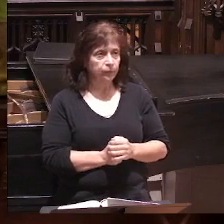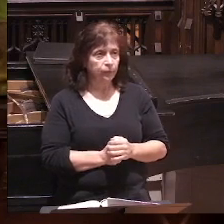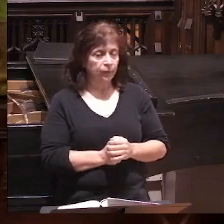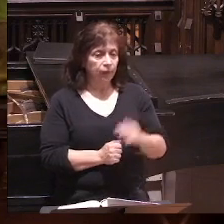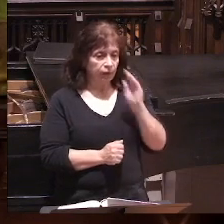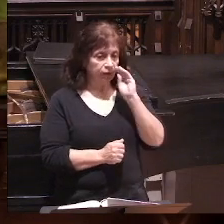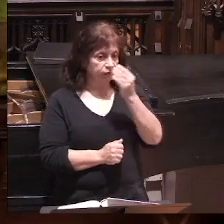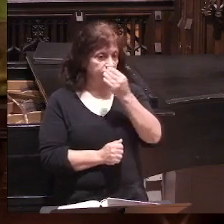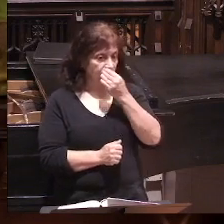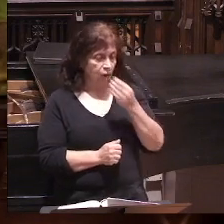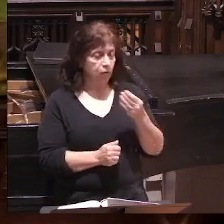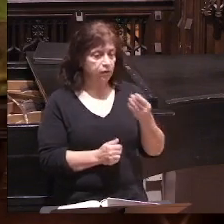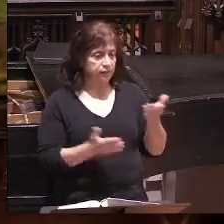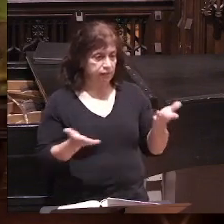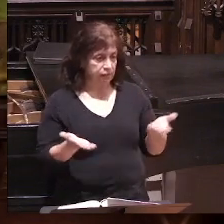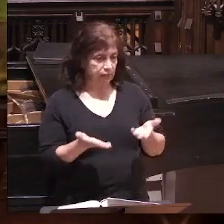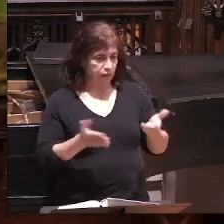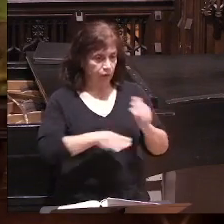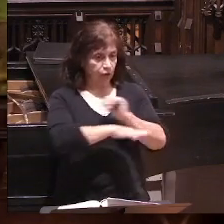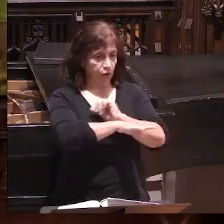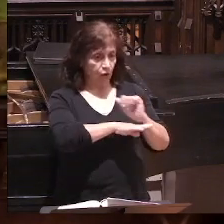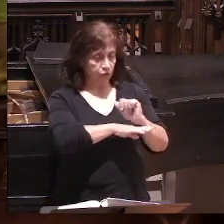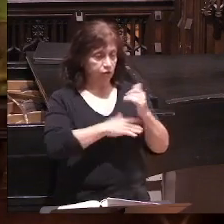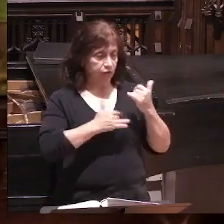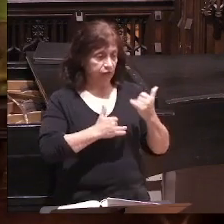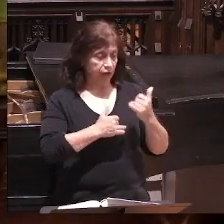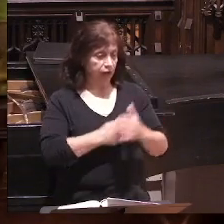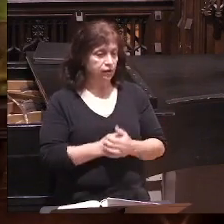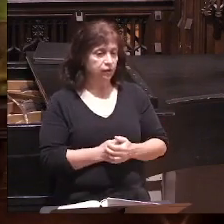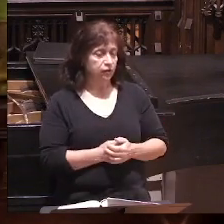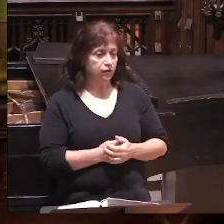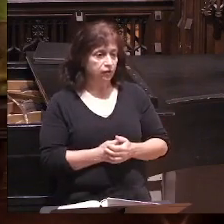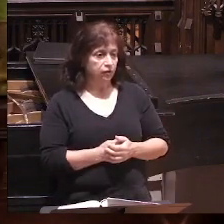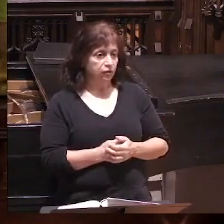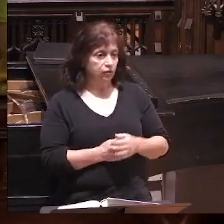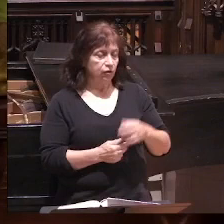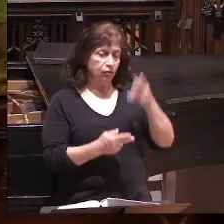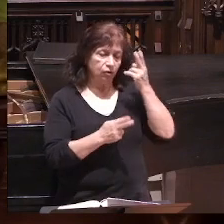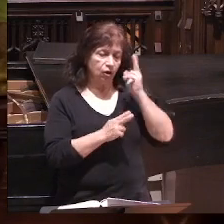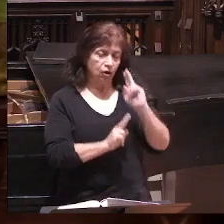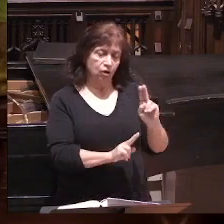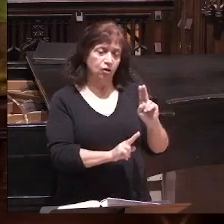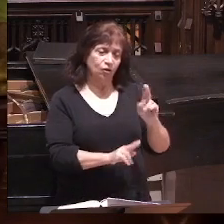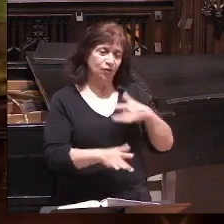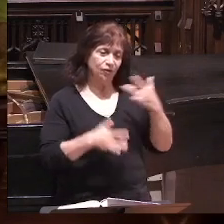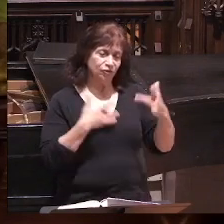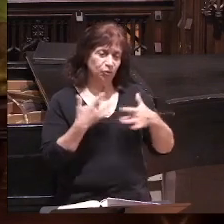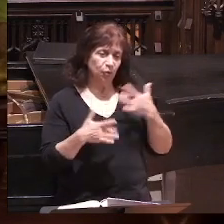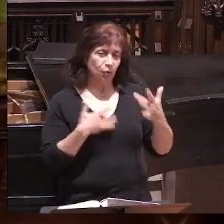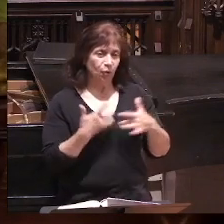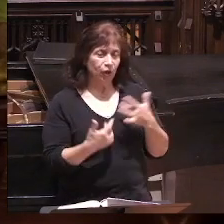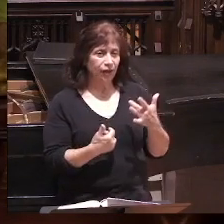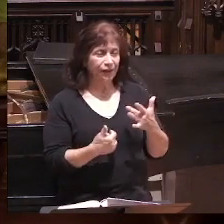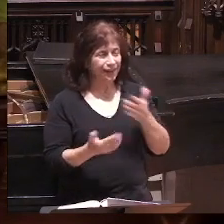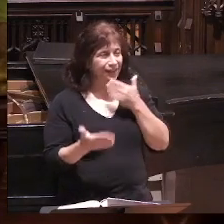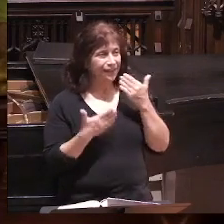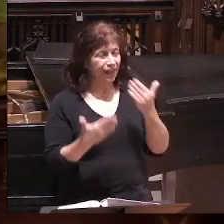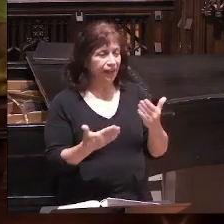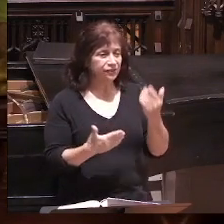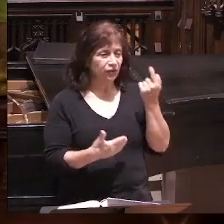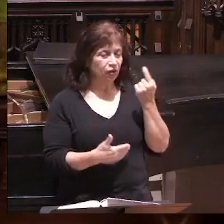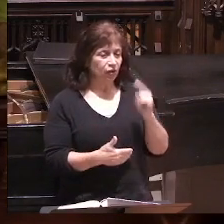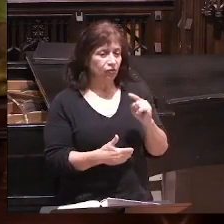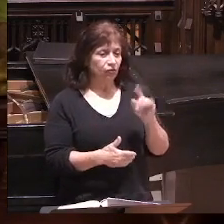The flowers on our altar today are in honor and joy and thanksgiving